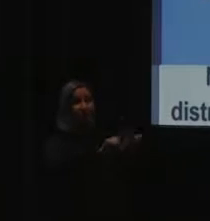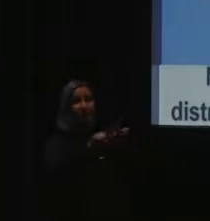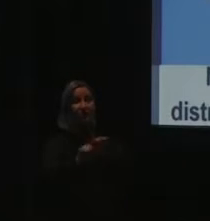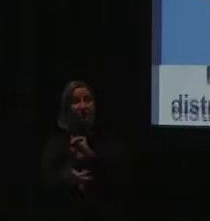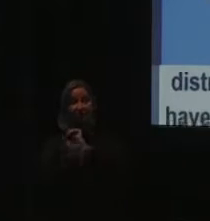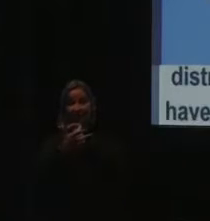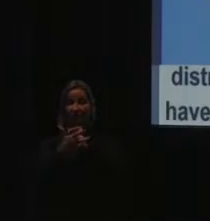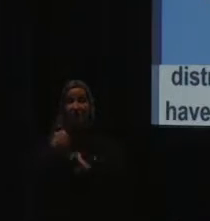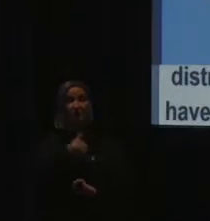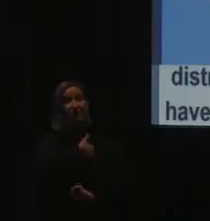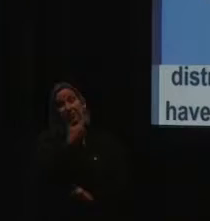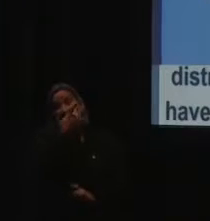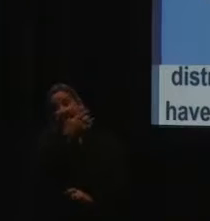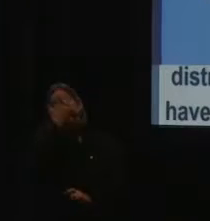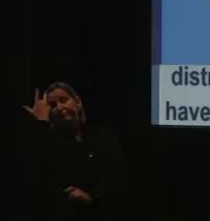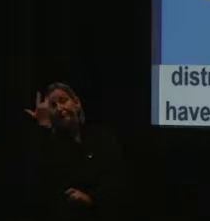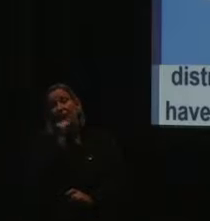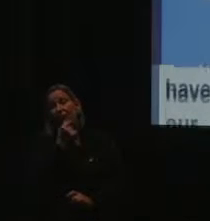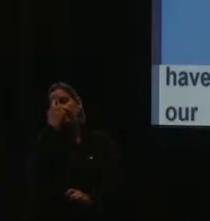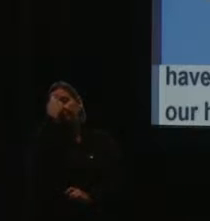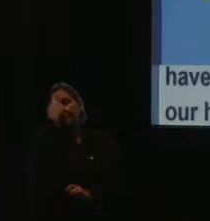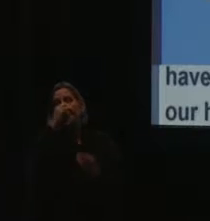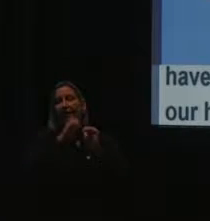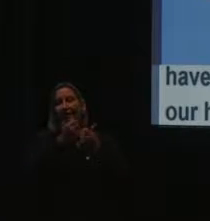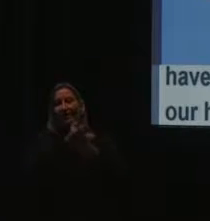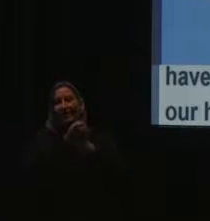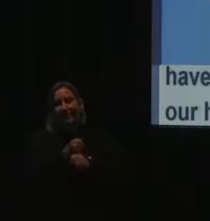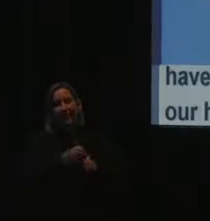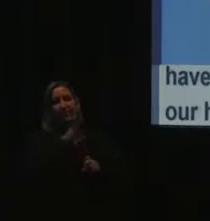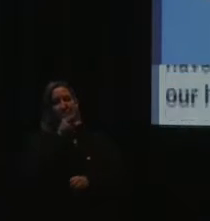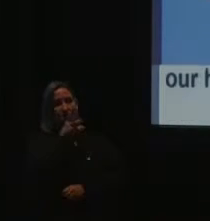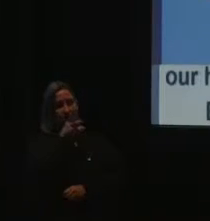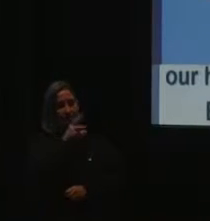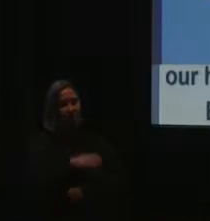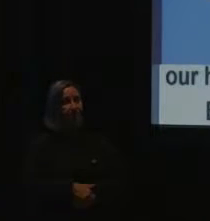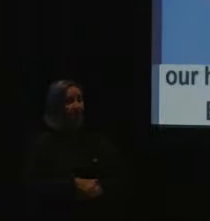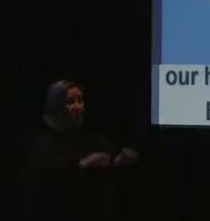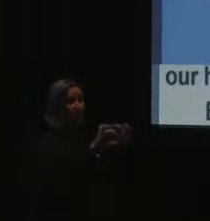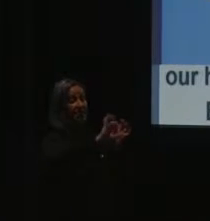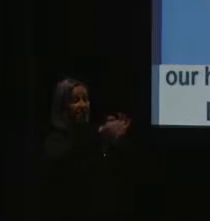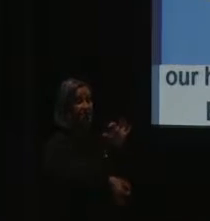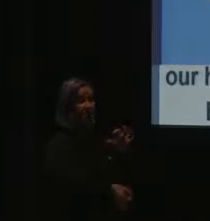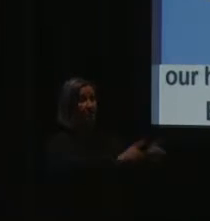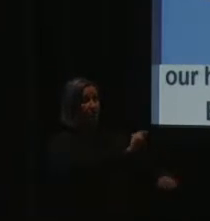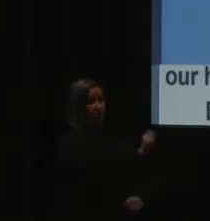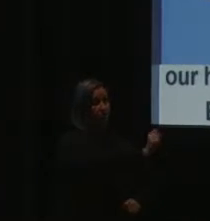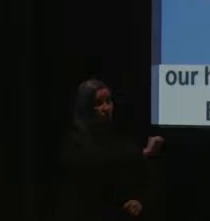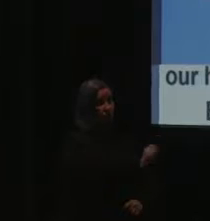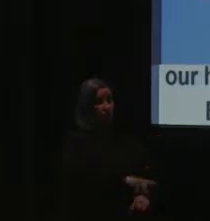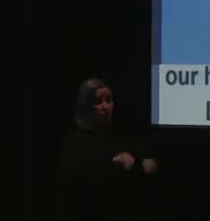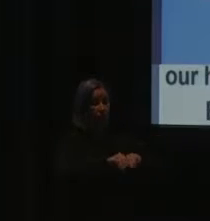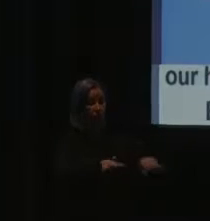technologies that we take for granted at our homes that help us use that water. Everything from the faucet to the toilet to an